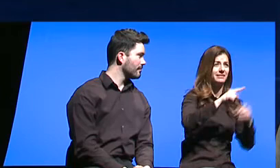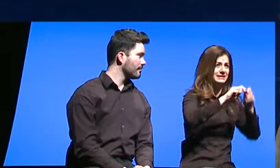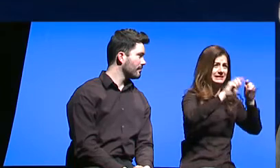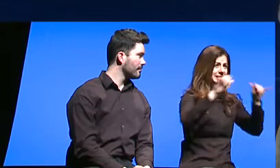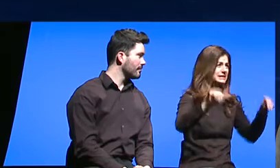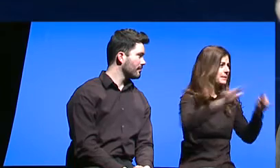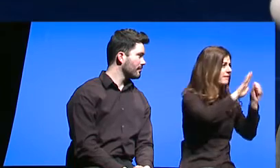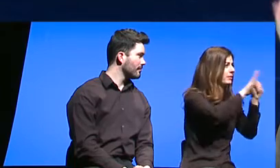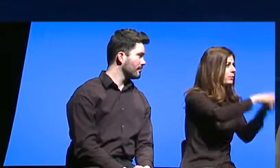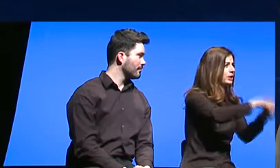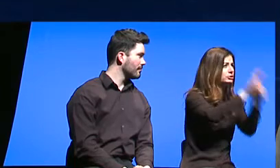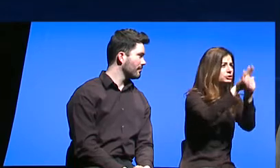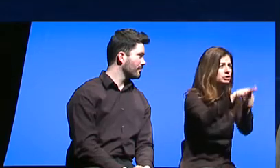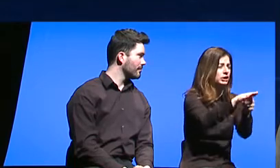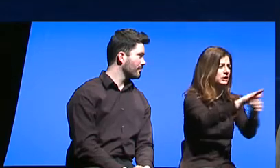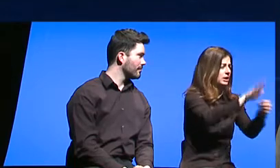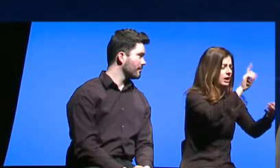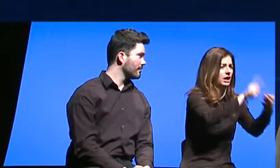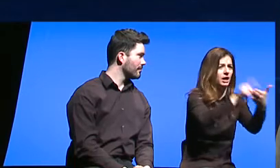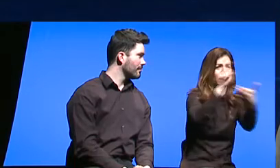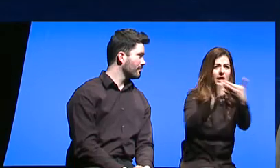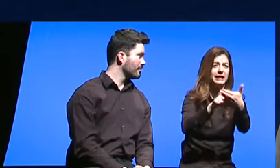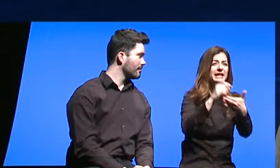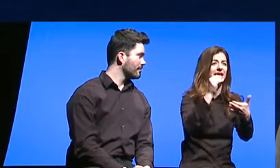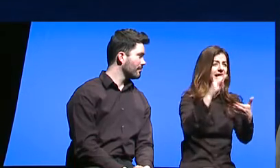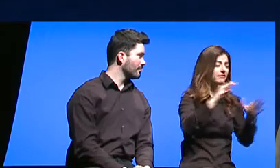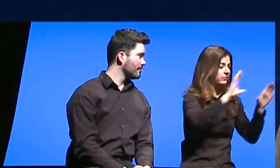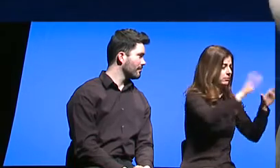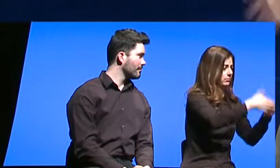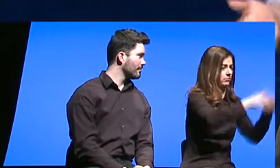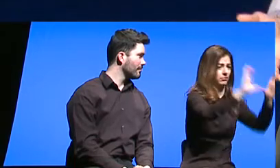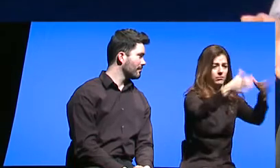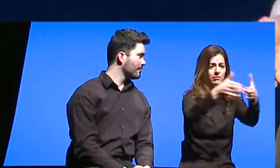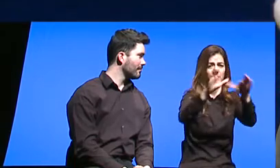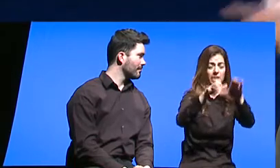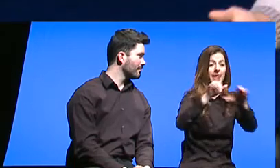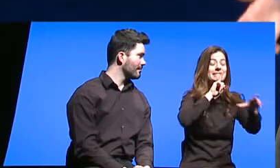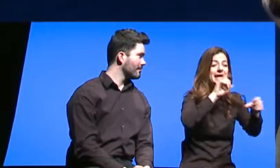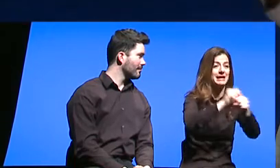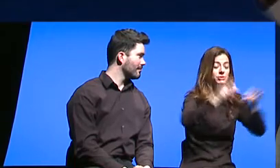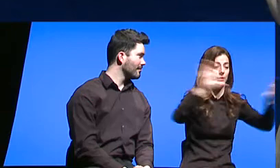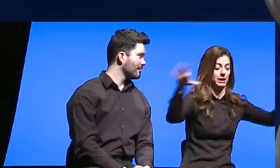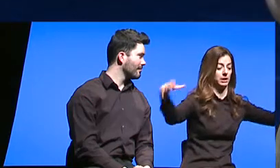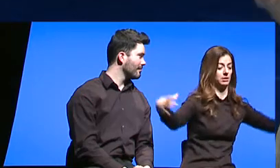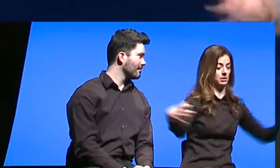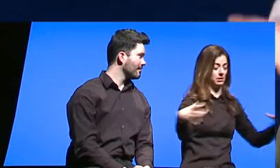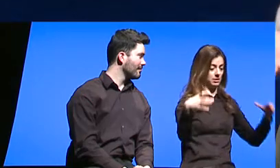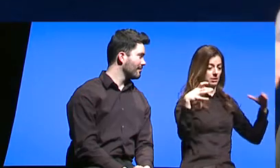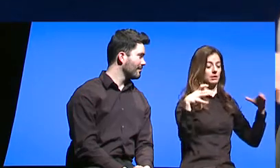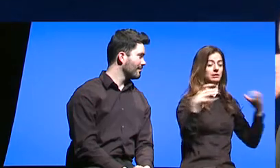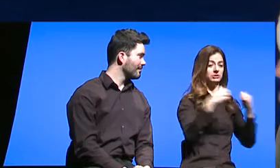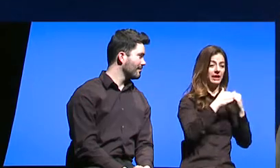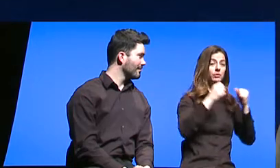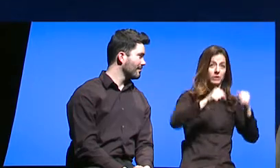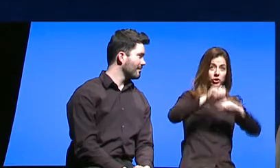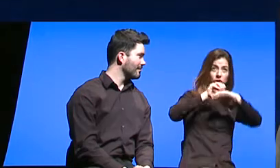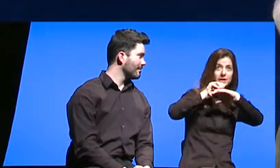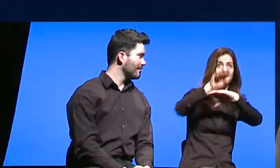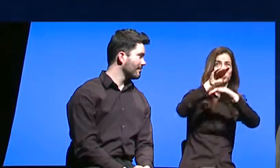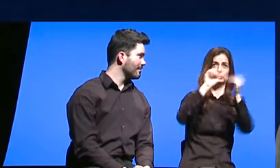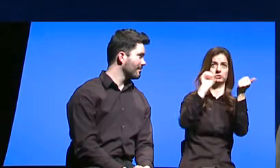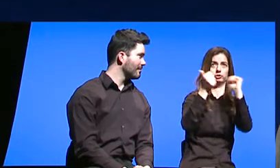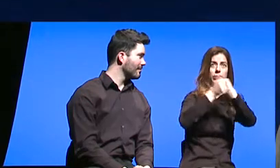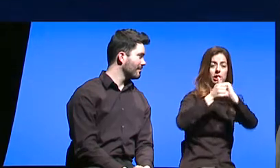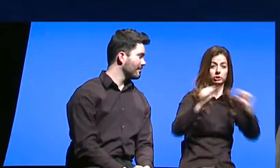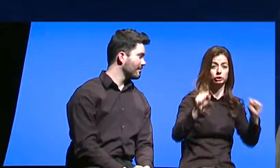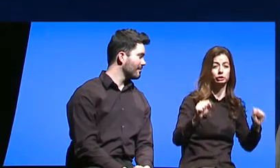it's like, if we all got together and did this together, like, we could change the way this works, right? And so, like, I